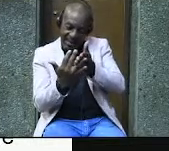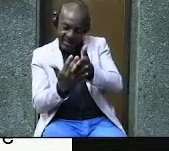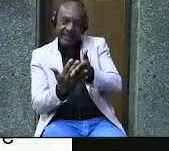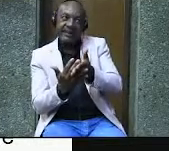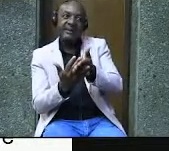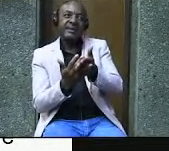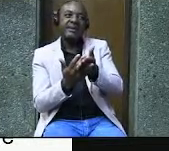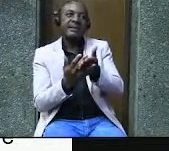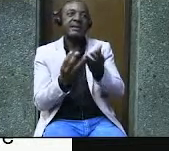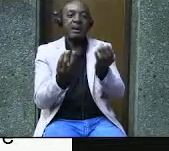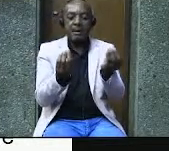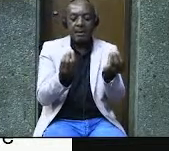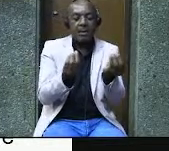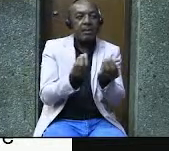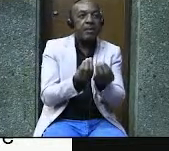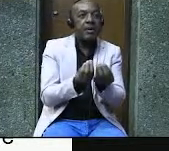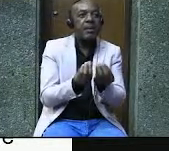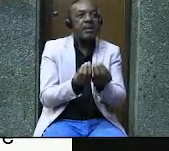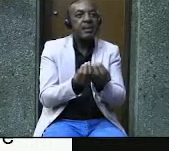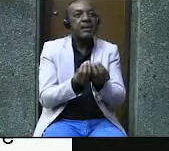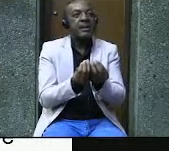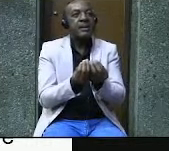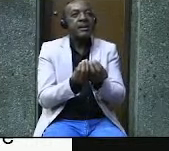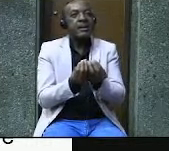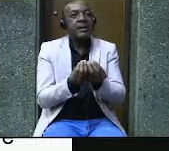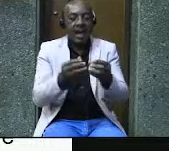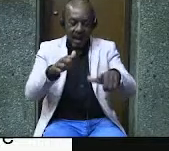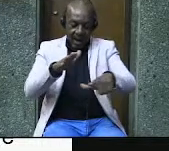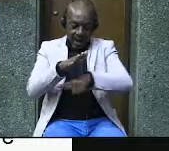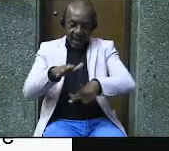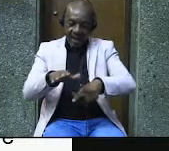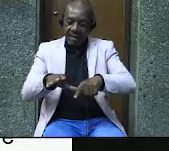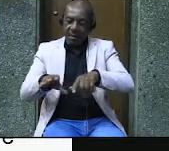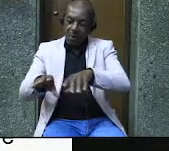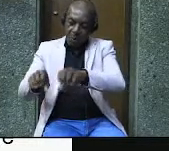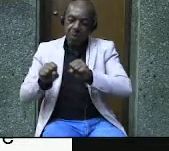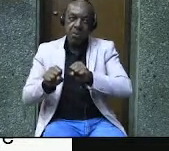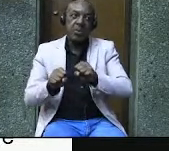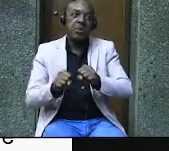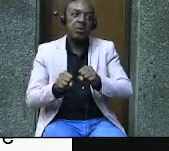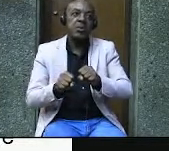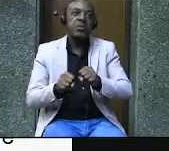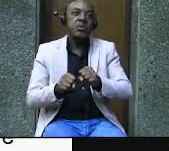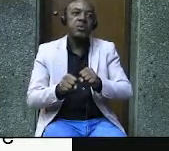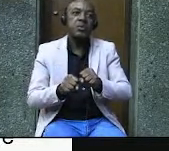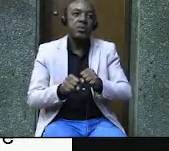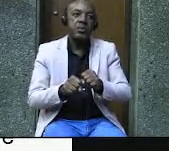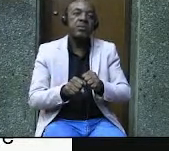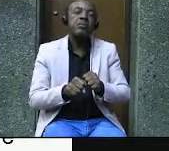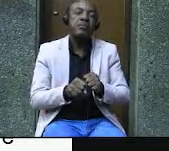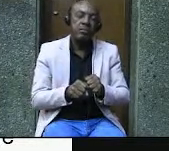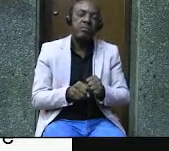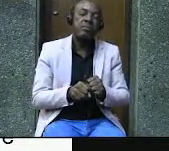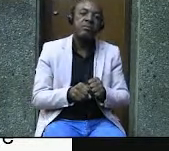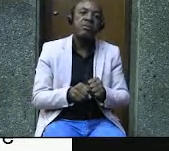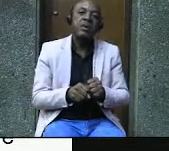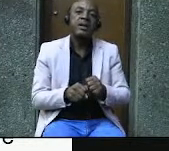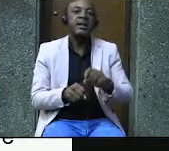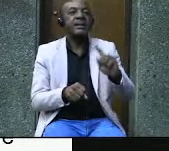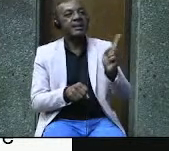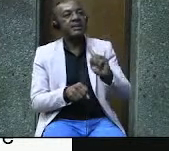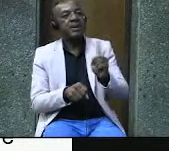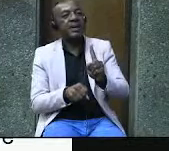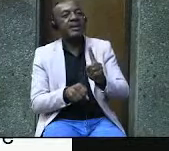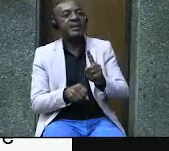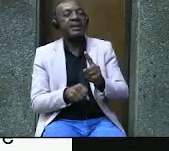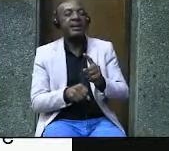the intended expropriation. Characteristics of the property are also relevant to assess suitability. So when